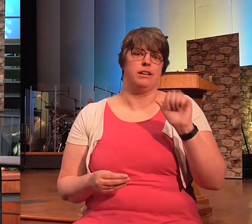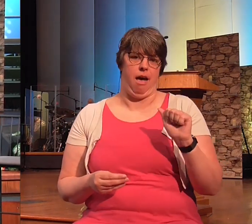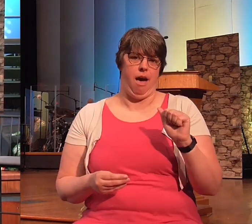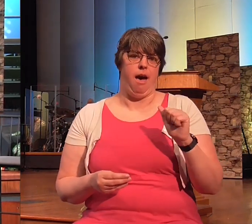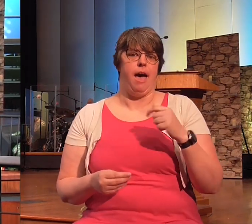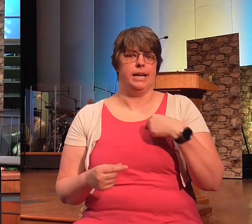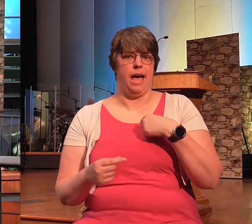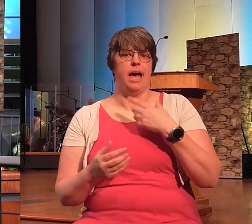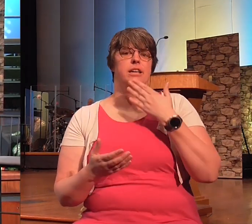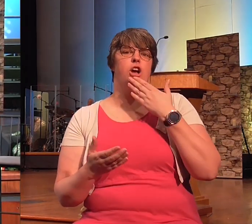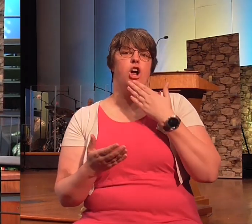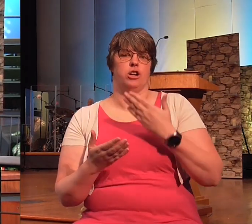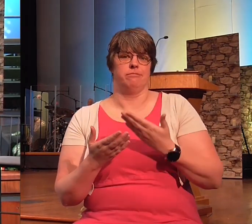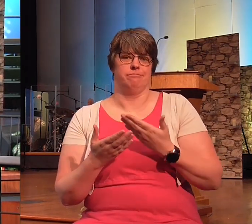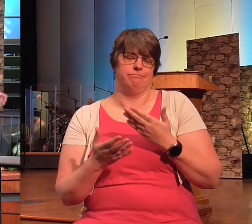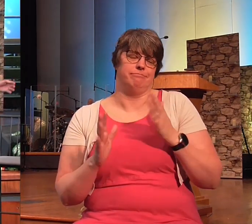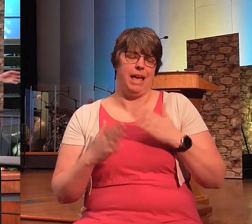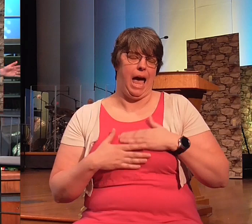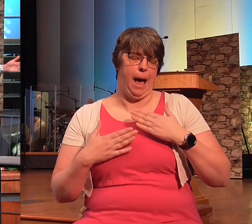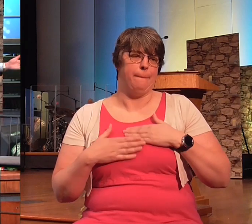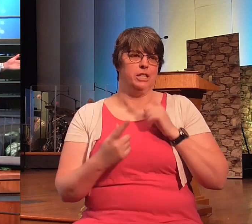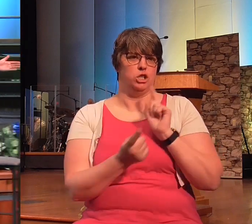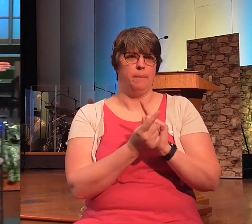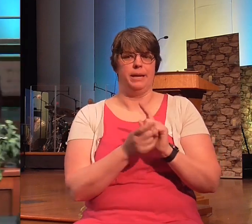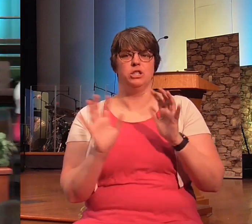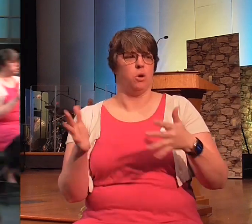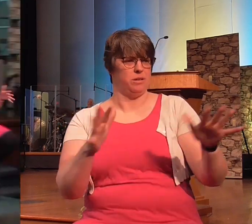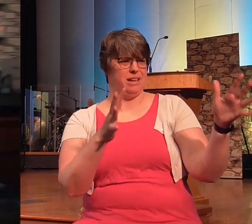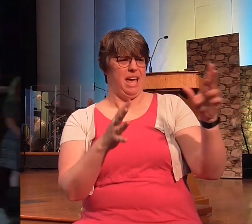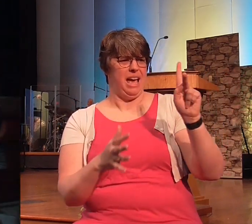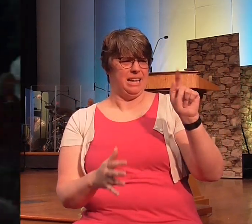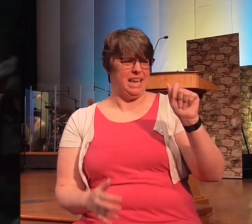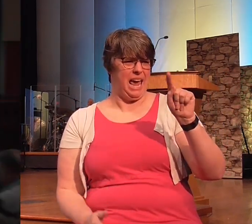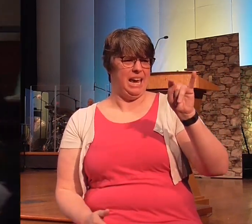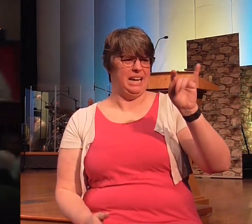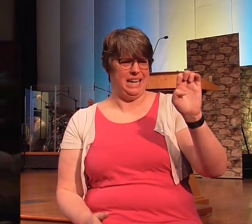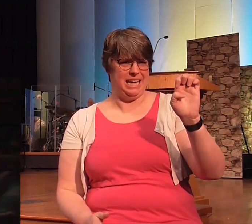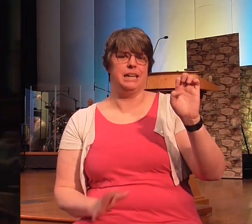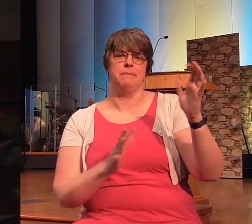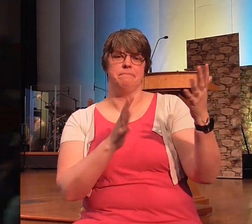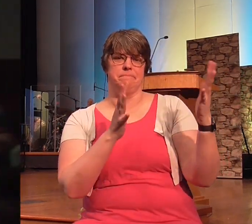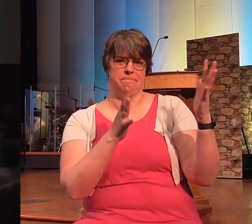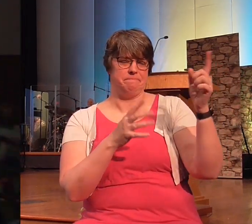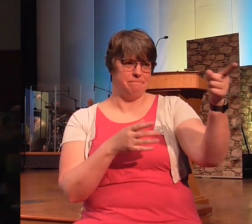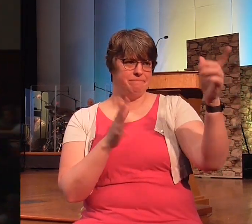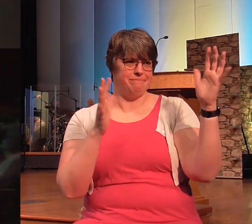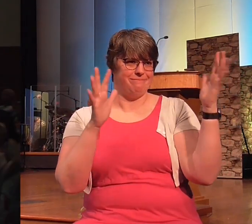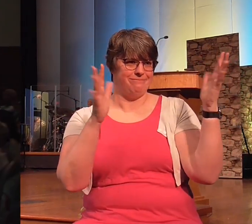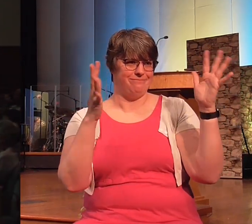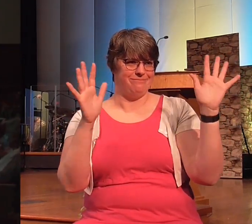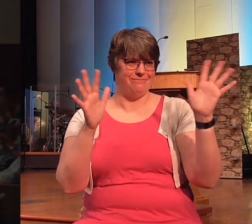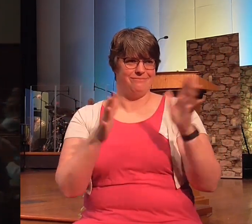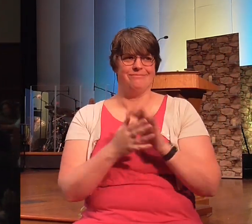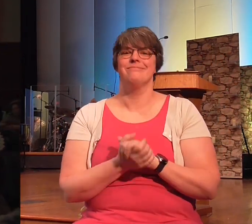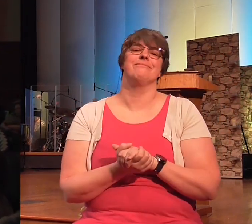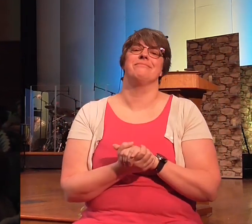glad to meet. And would you just shower a lot of love to Katy McGee. Katy, would you stand? This is Bill McGee's granddaughter.